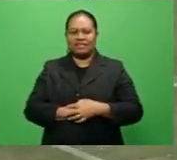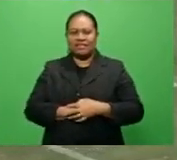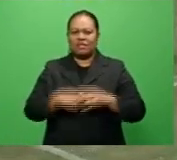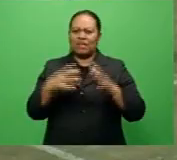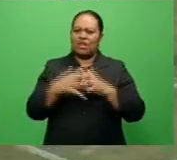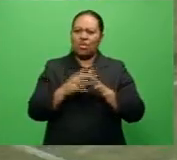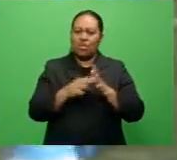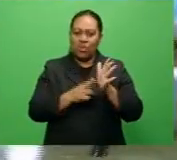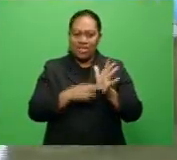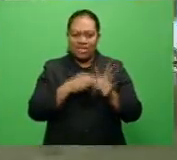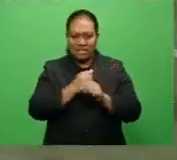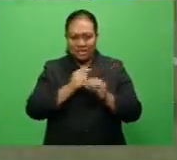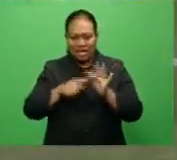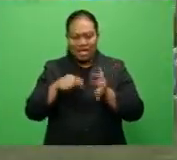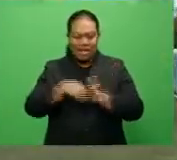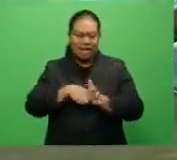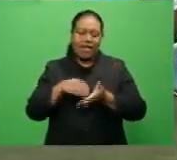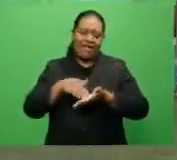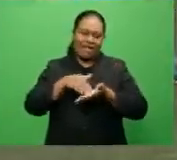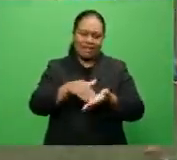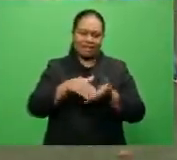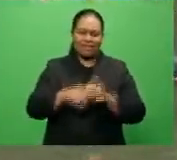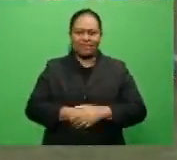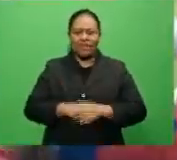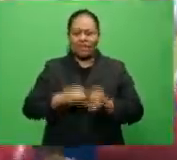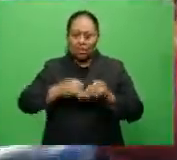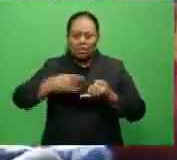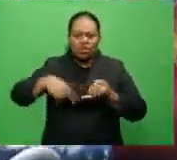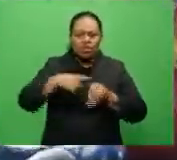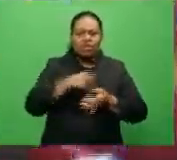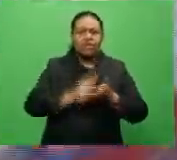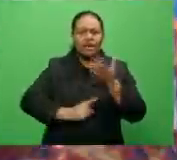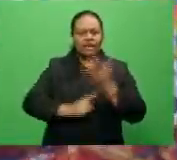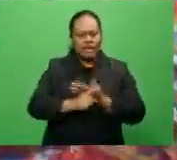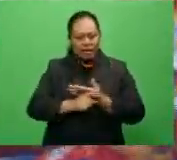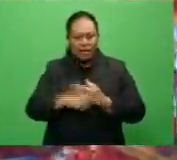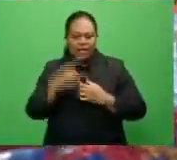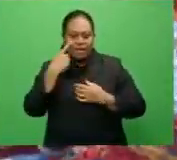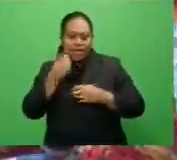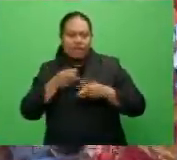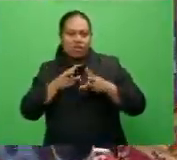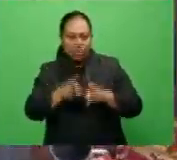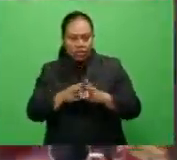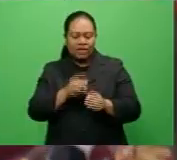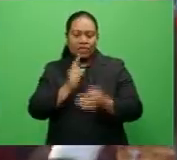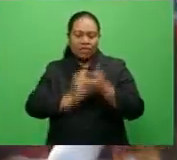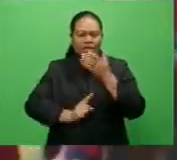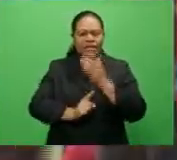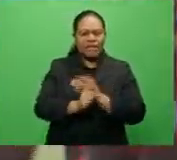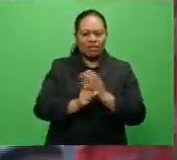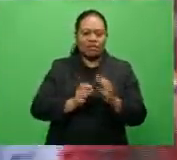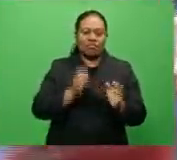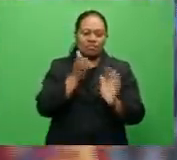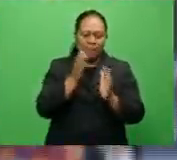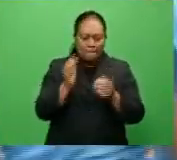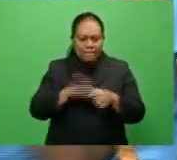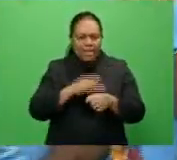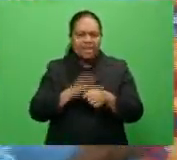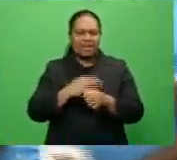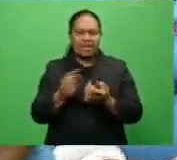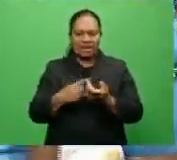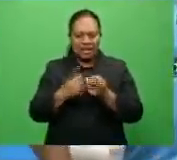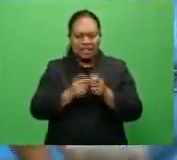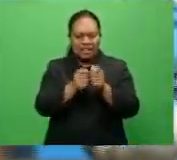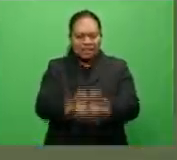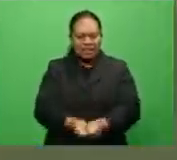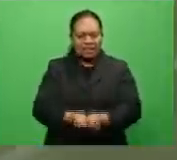Vinaya Hambosi. However, Suva managed to find its rhythm and made it to the scoreboard through a try from former Fiji Sevens rep